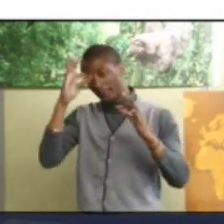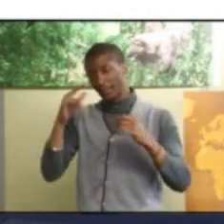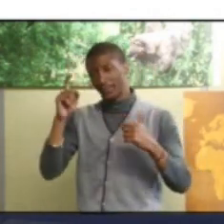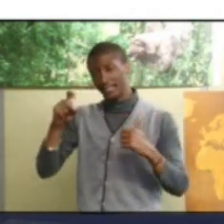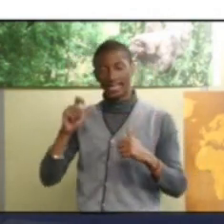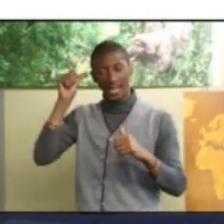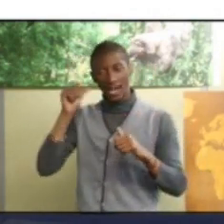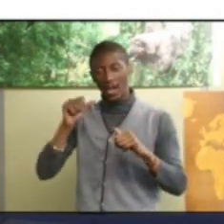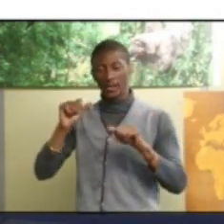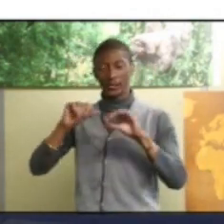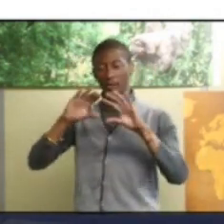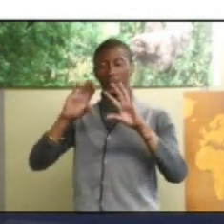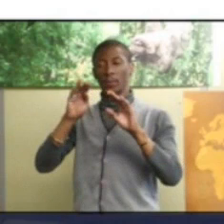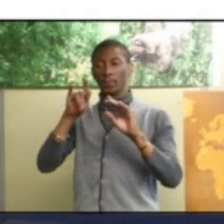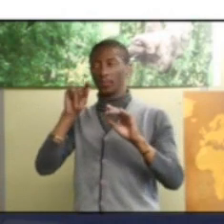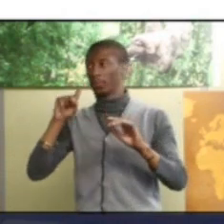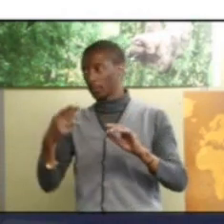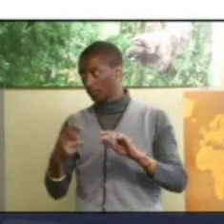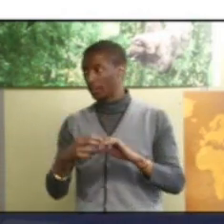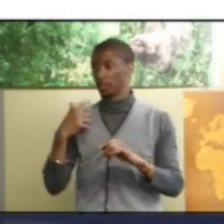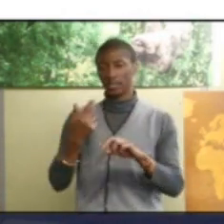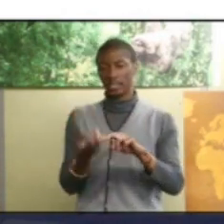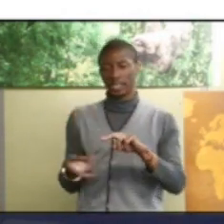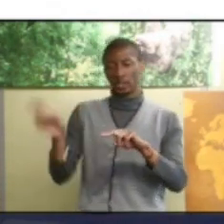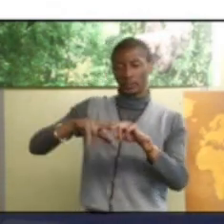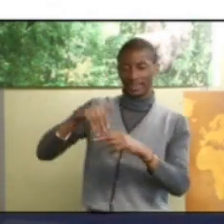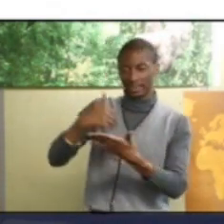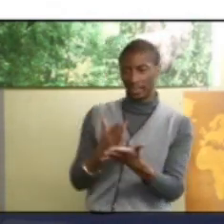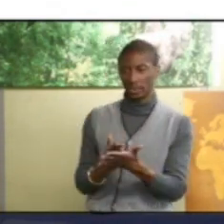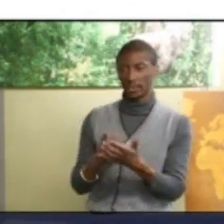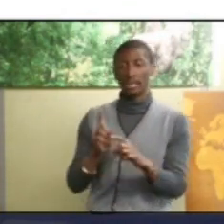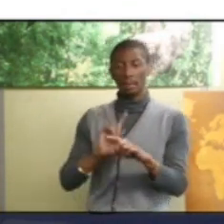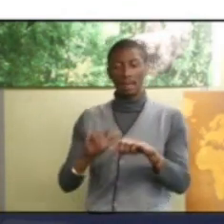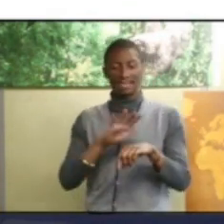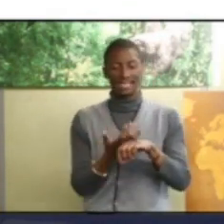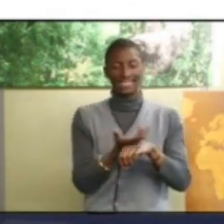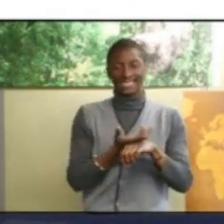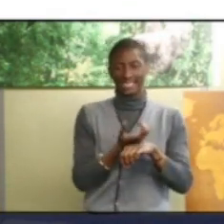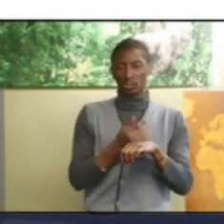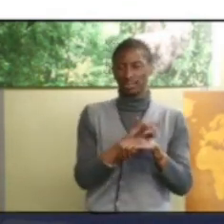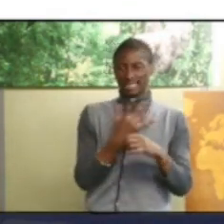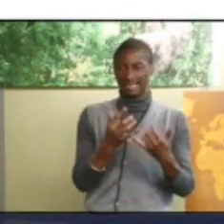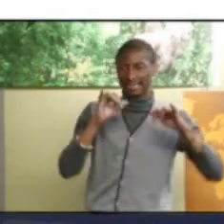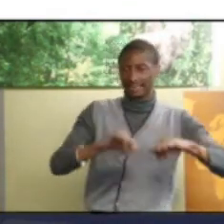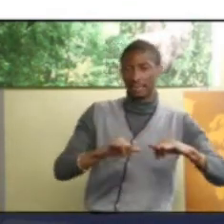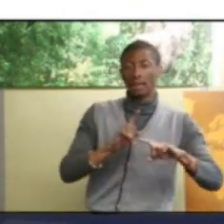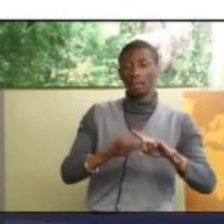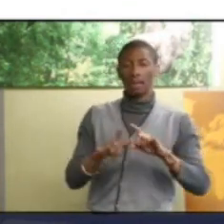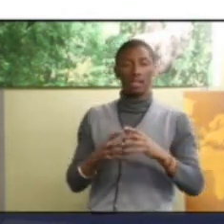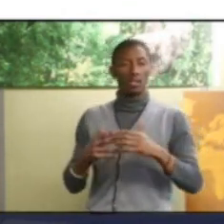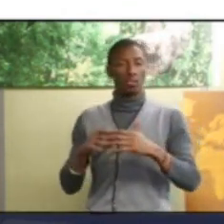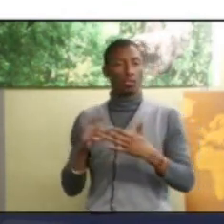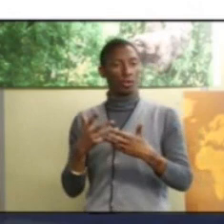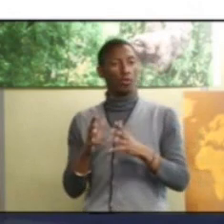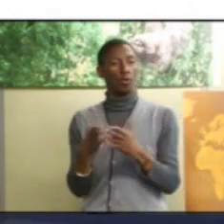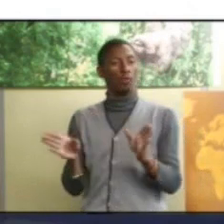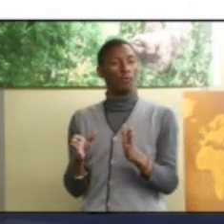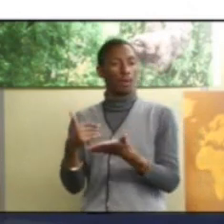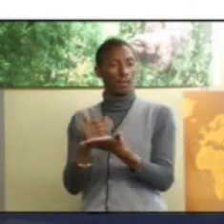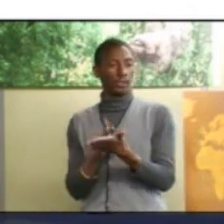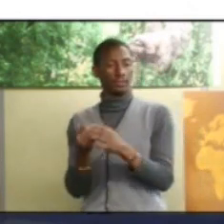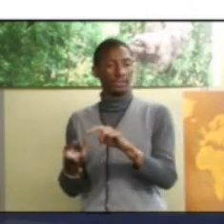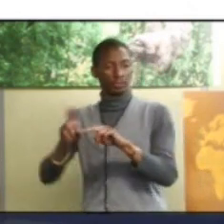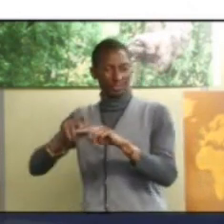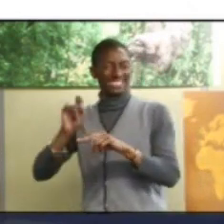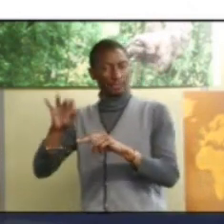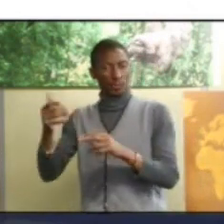the budget of this show. Our contingency still stays the same, and just the overall budget has to increase if you want an audio booth. Correct.